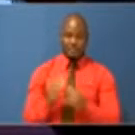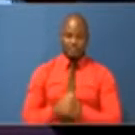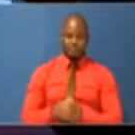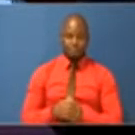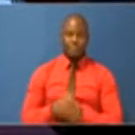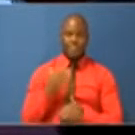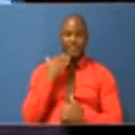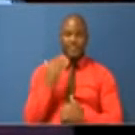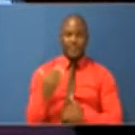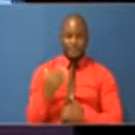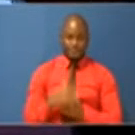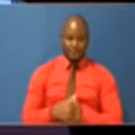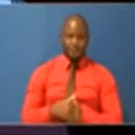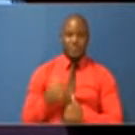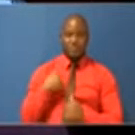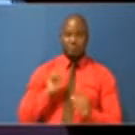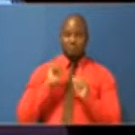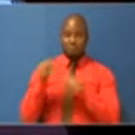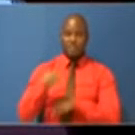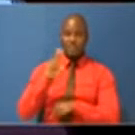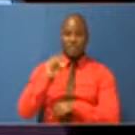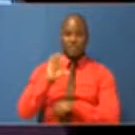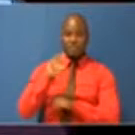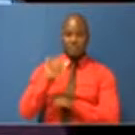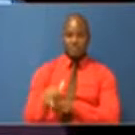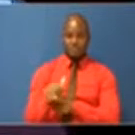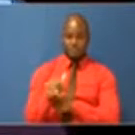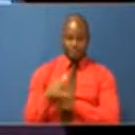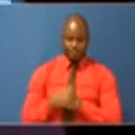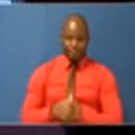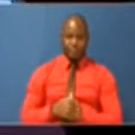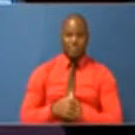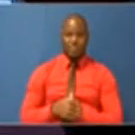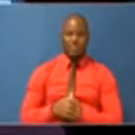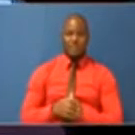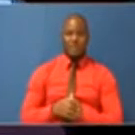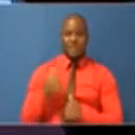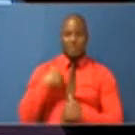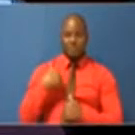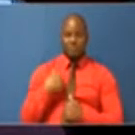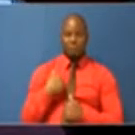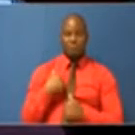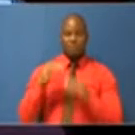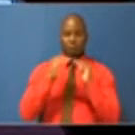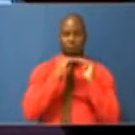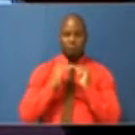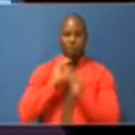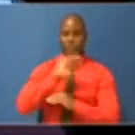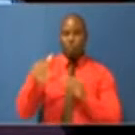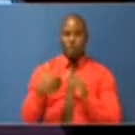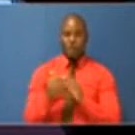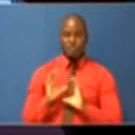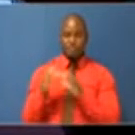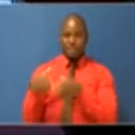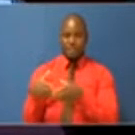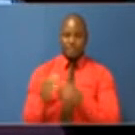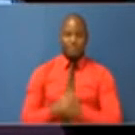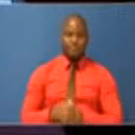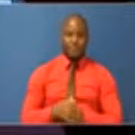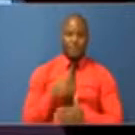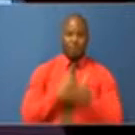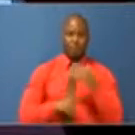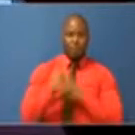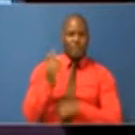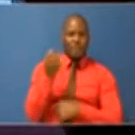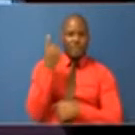at it thank you so much i come to you nancy wamboy modime of the osawa kawate party what's your